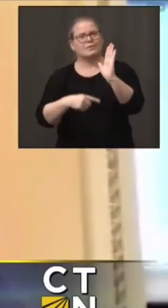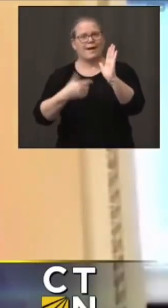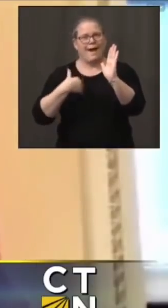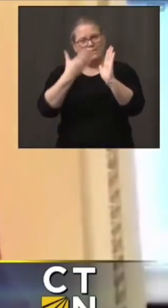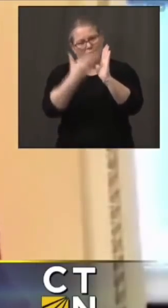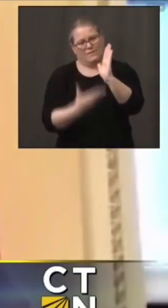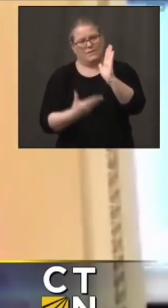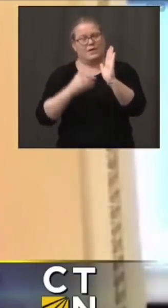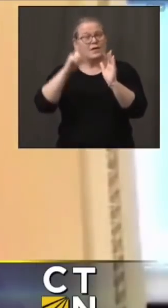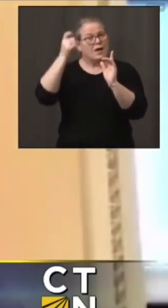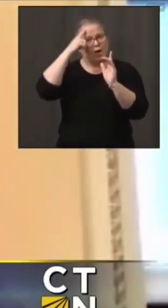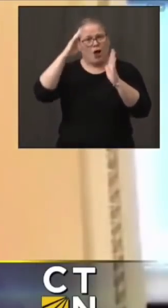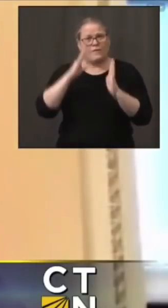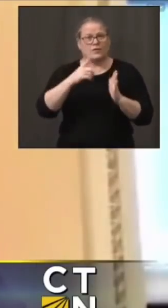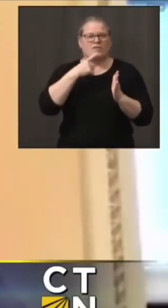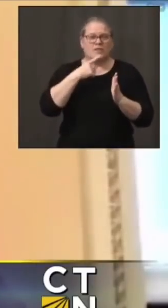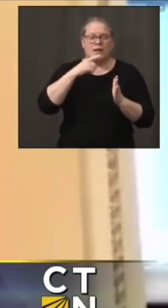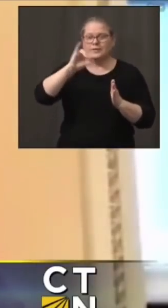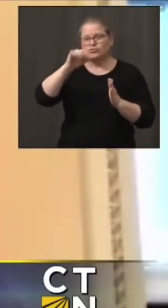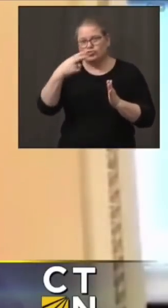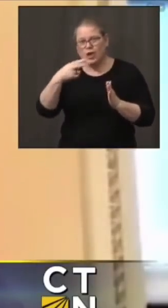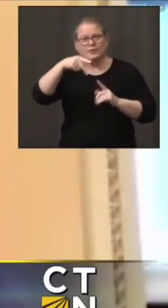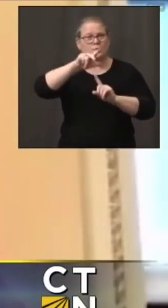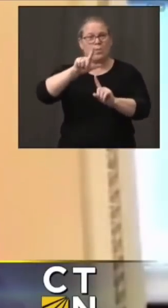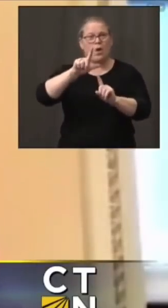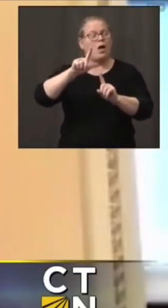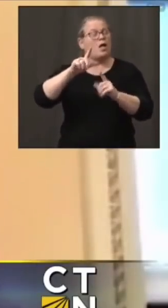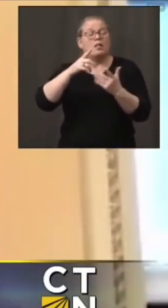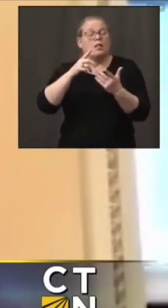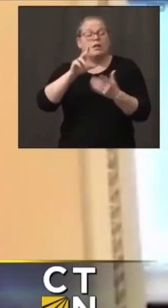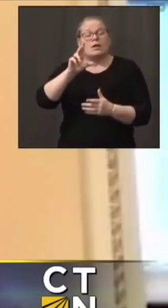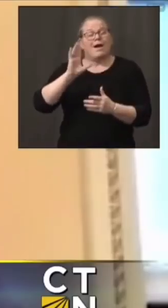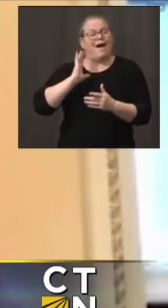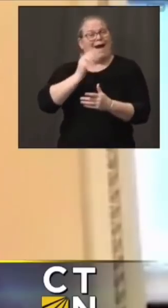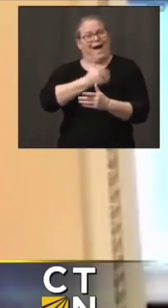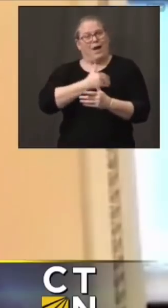Paul have, and others, that democracy is fragile.